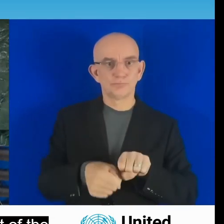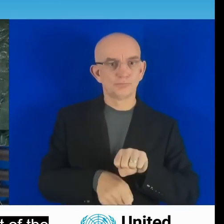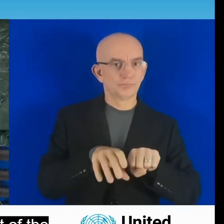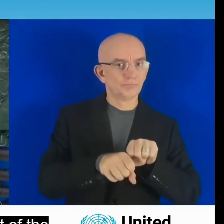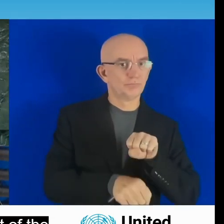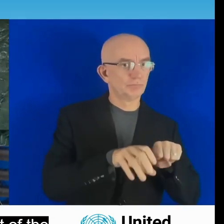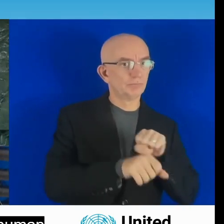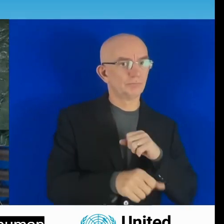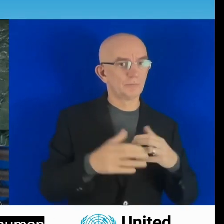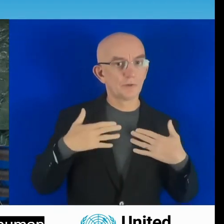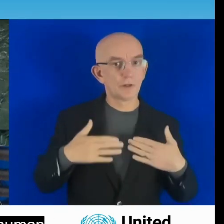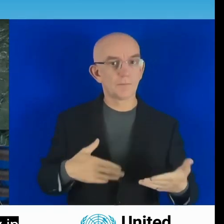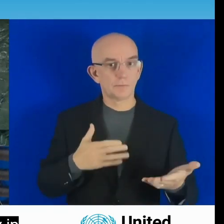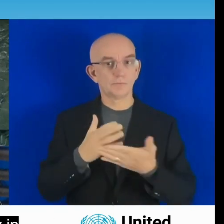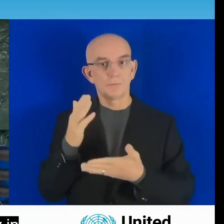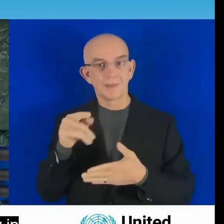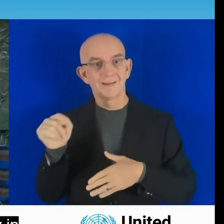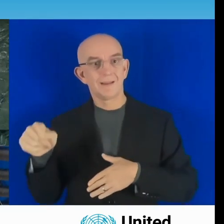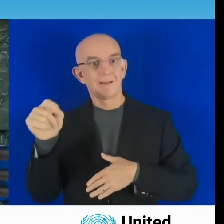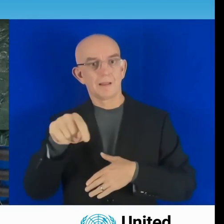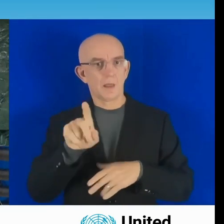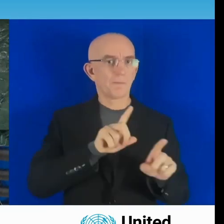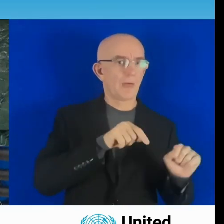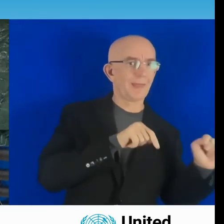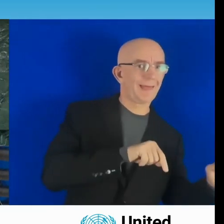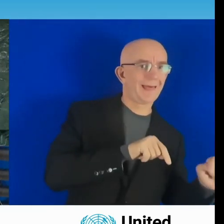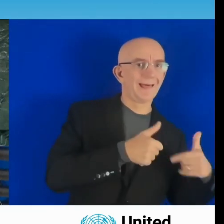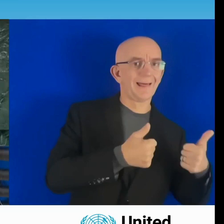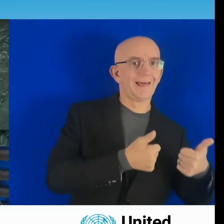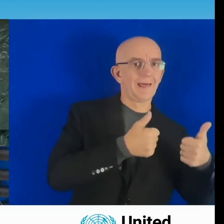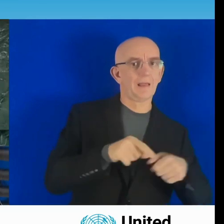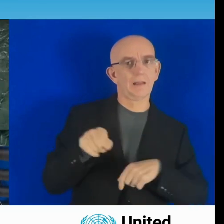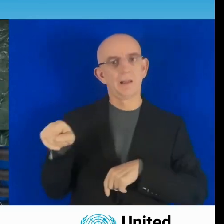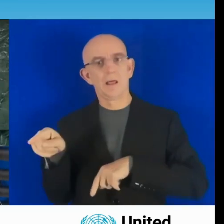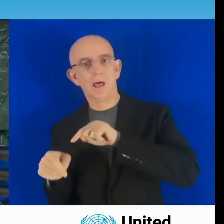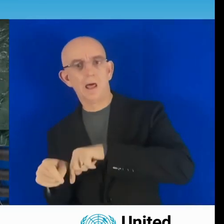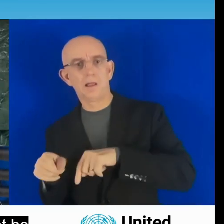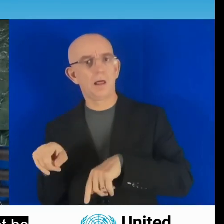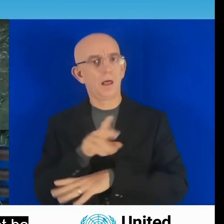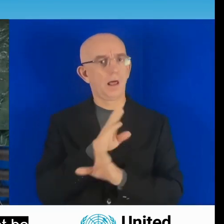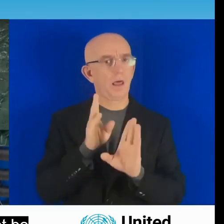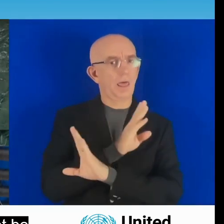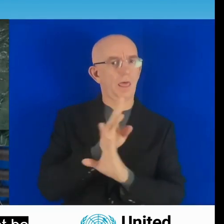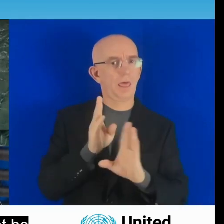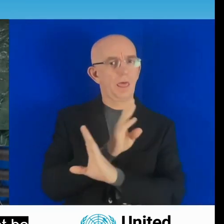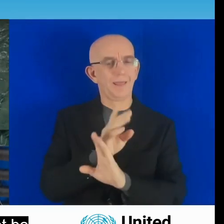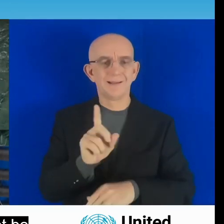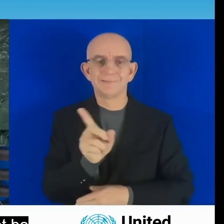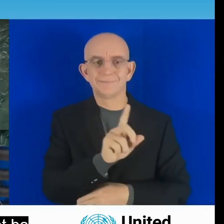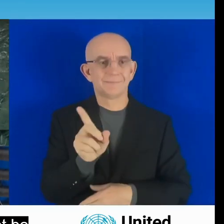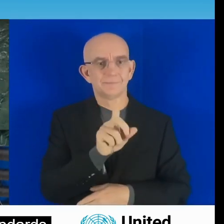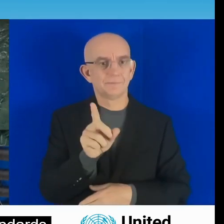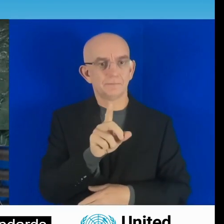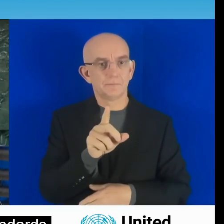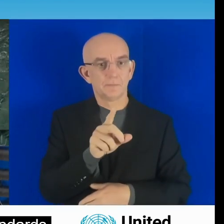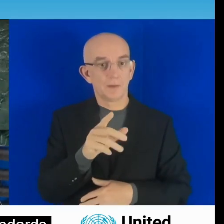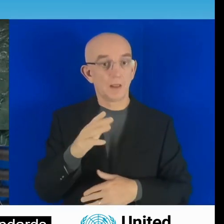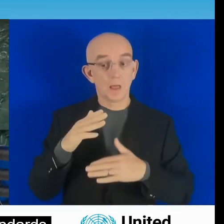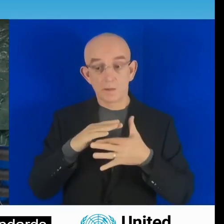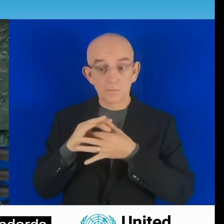Multilateralism cannot be sustained on double standards. Madam President, the fiscal impacts of various crises are